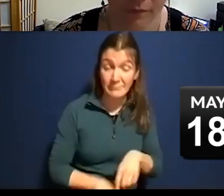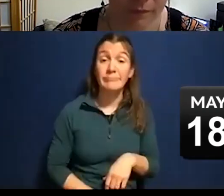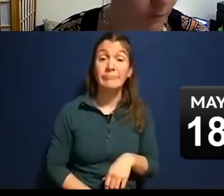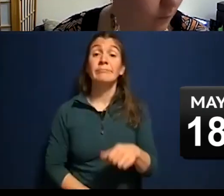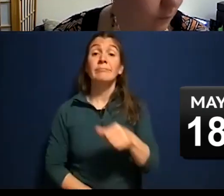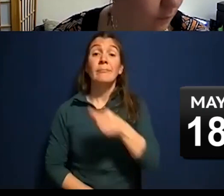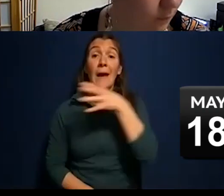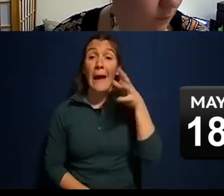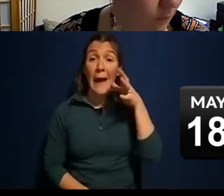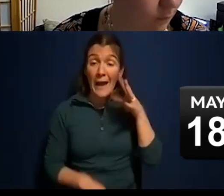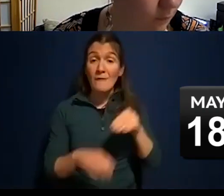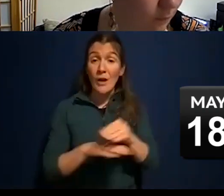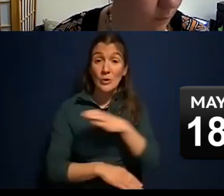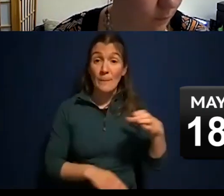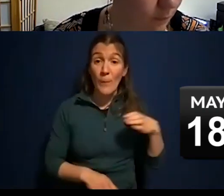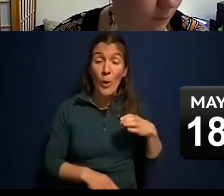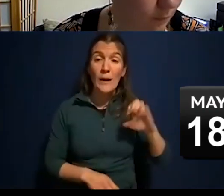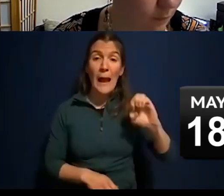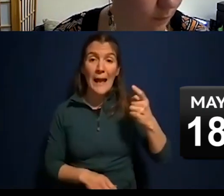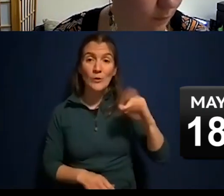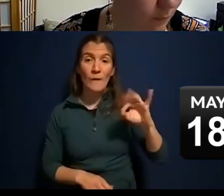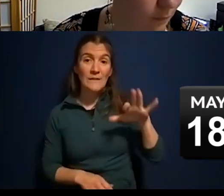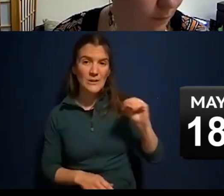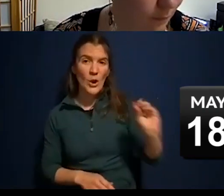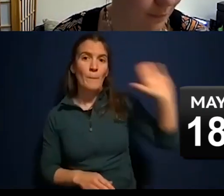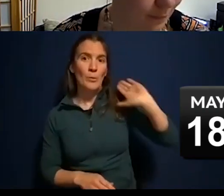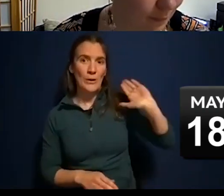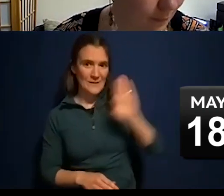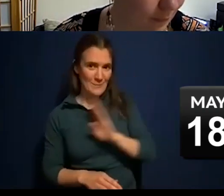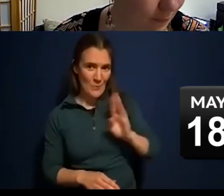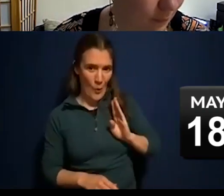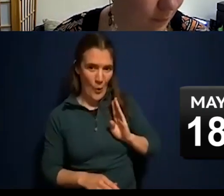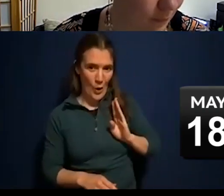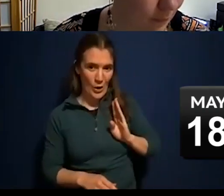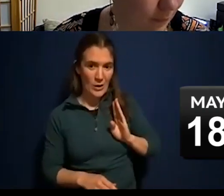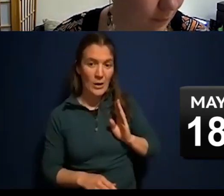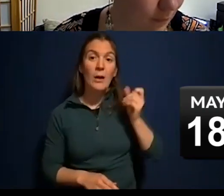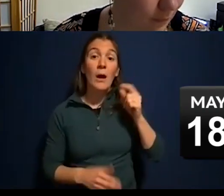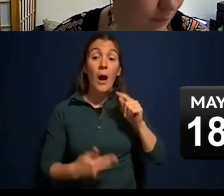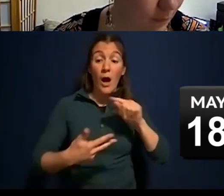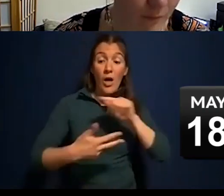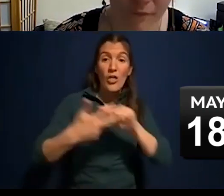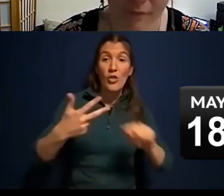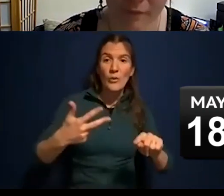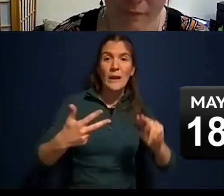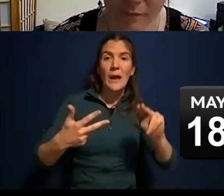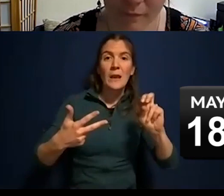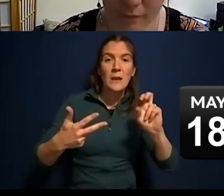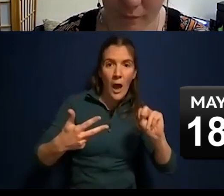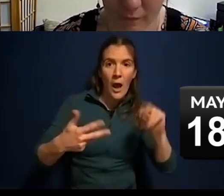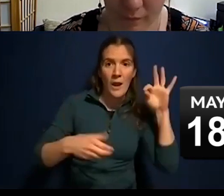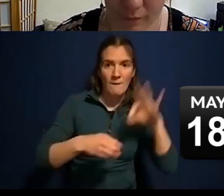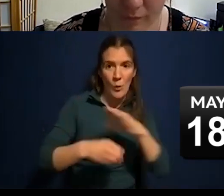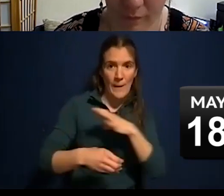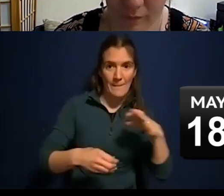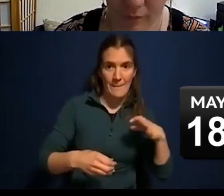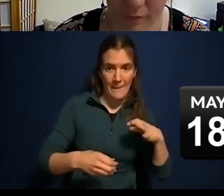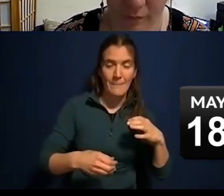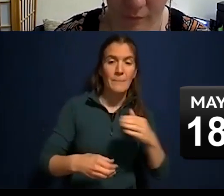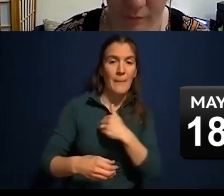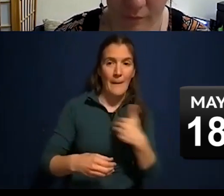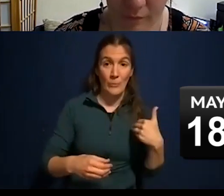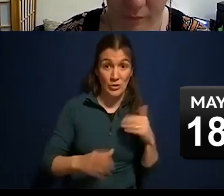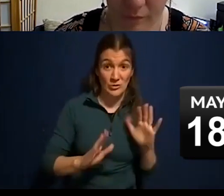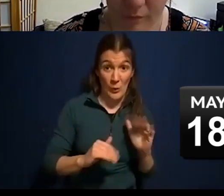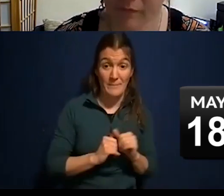Agricultural Advisory Board ex officio members. Those are three non-voting members representing certain particular